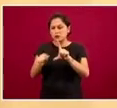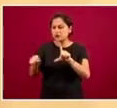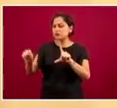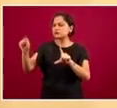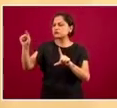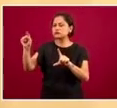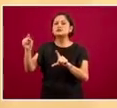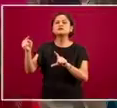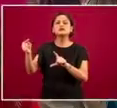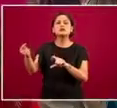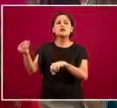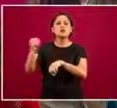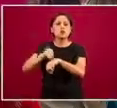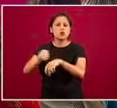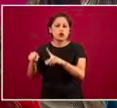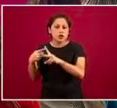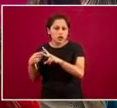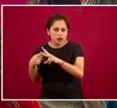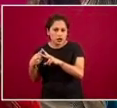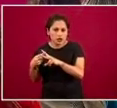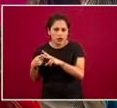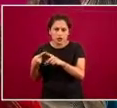curve